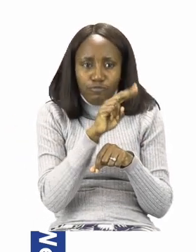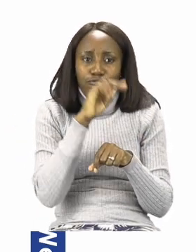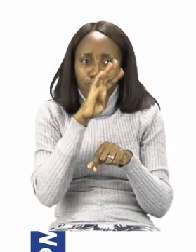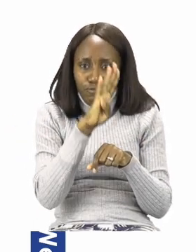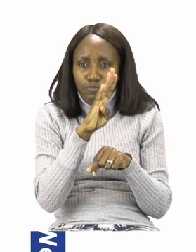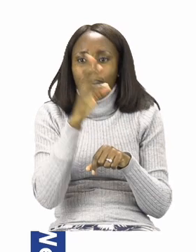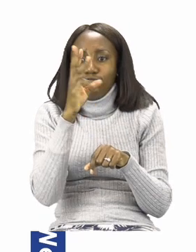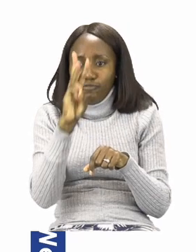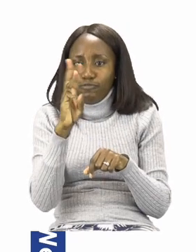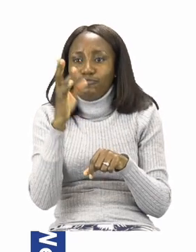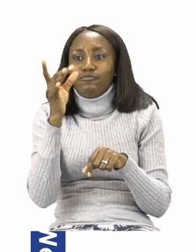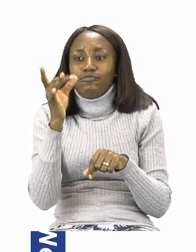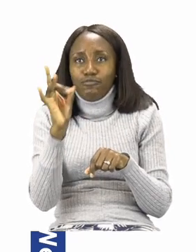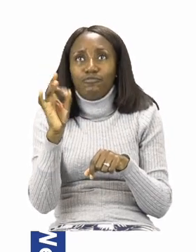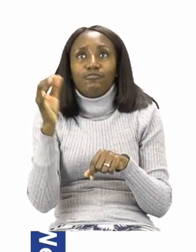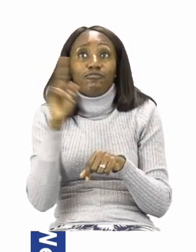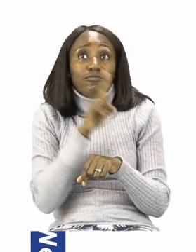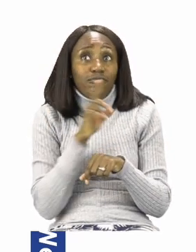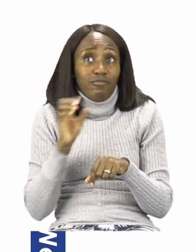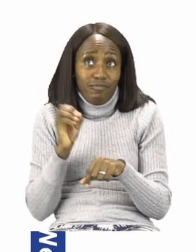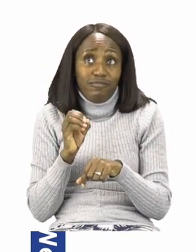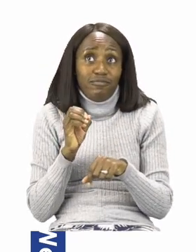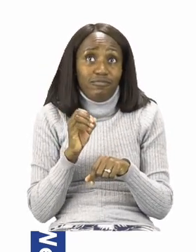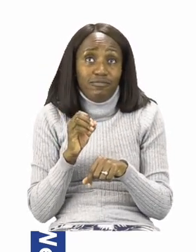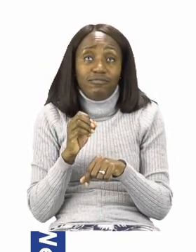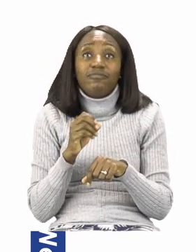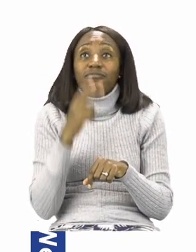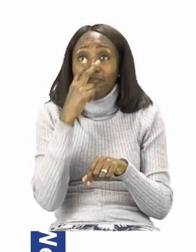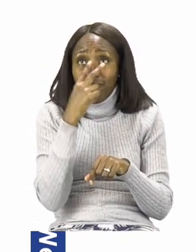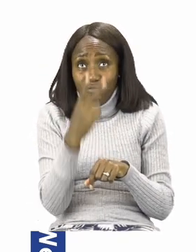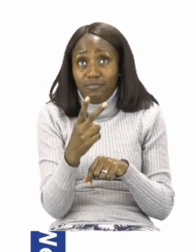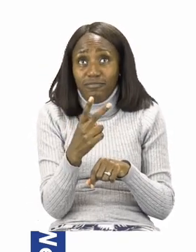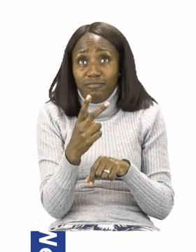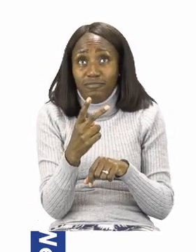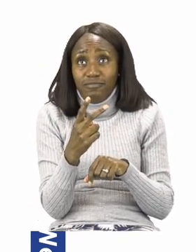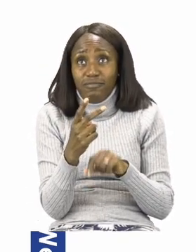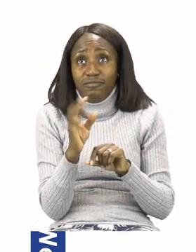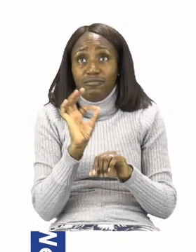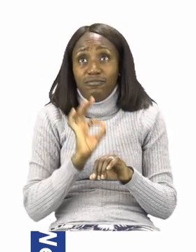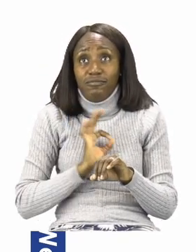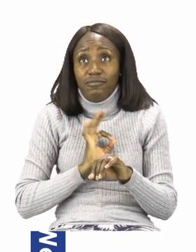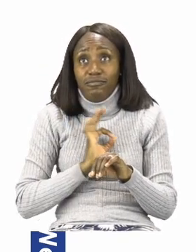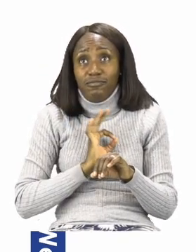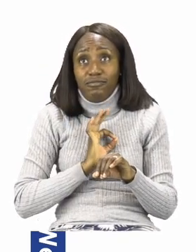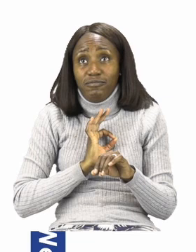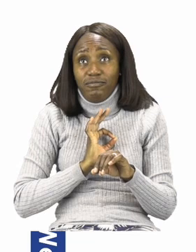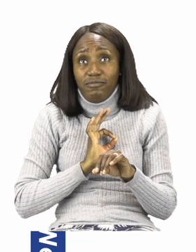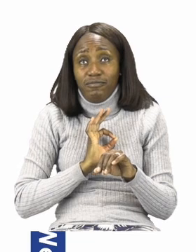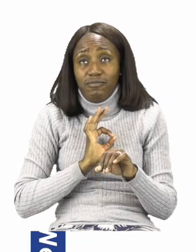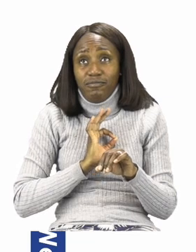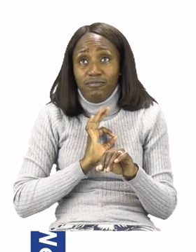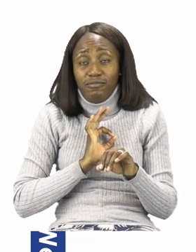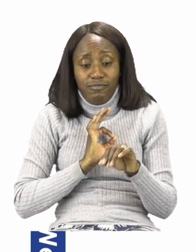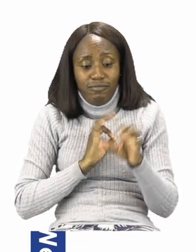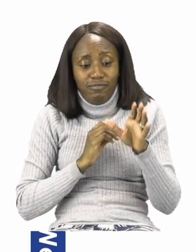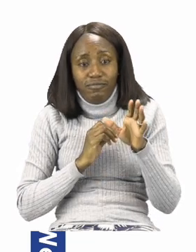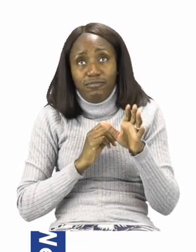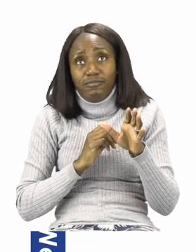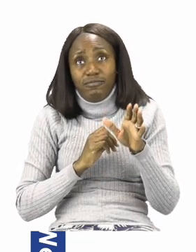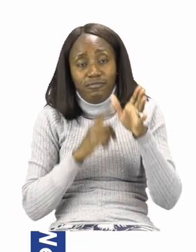2s. So let's count in 2s and see how many medals did our